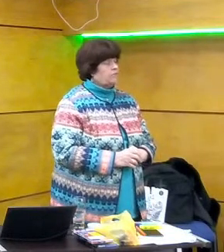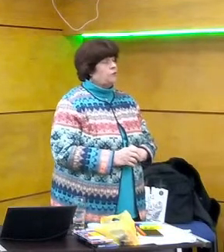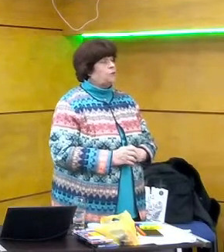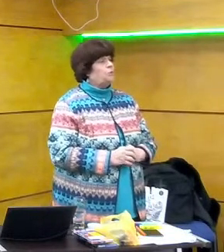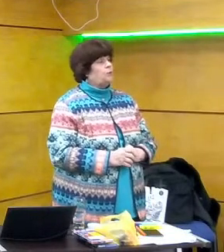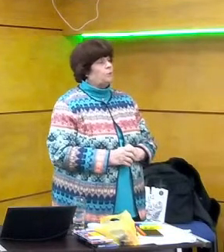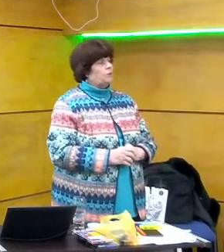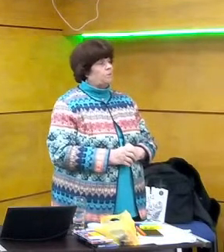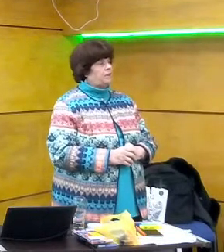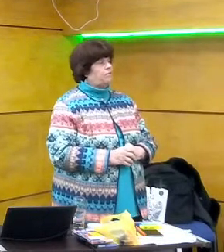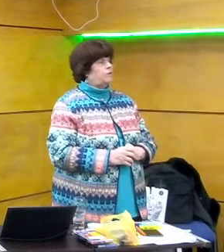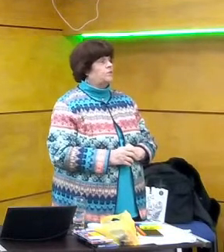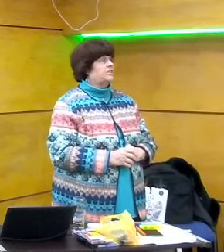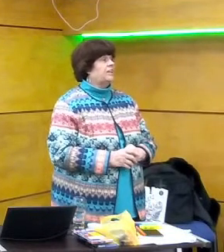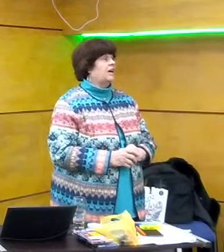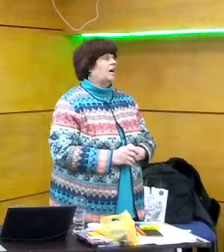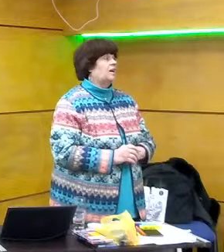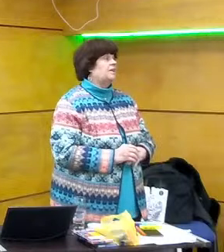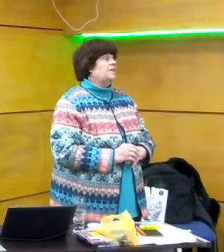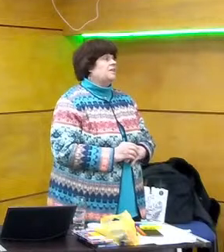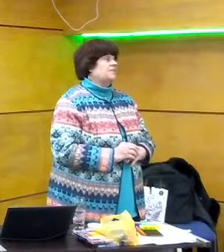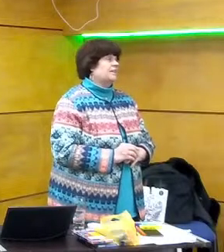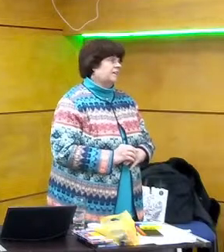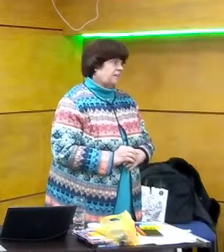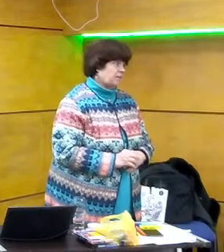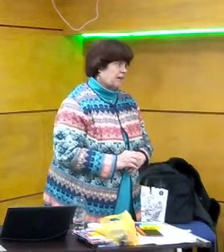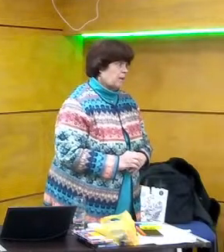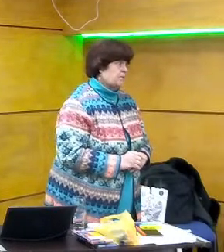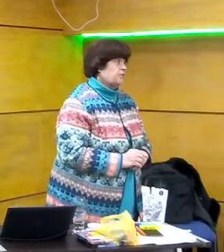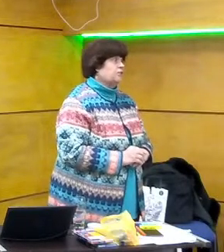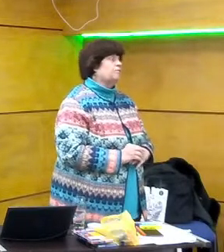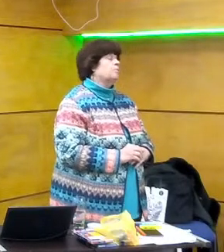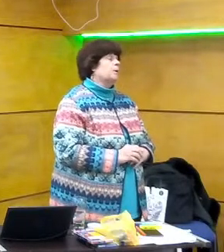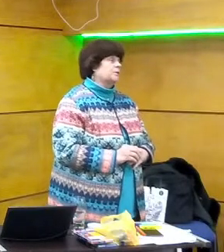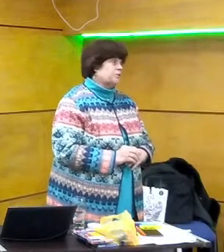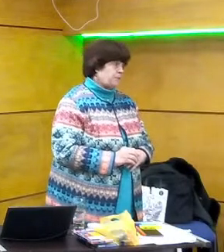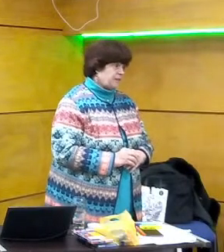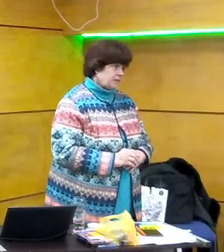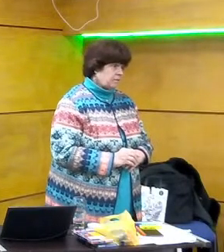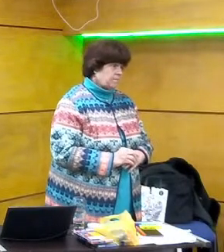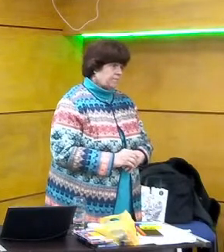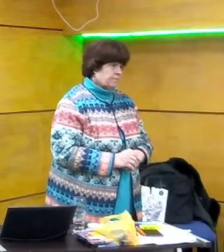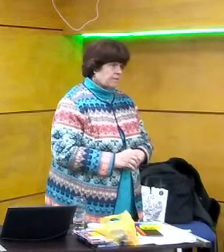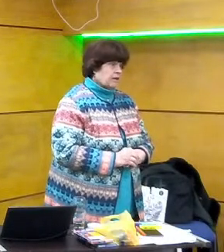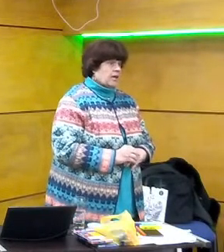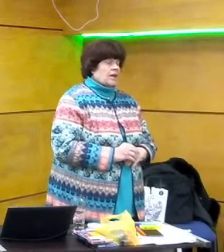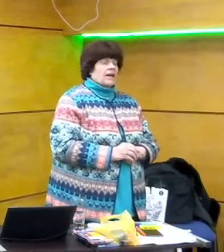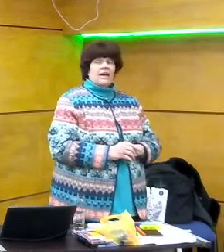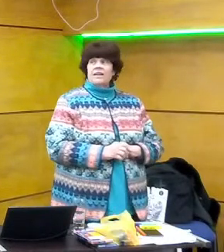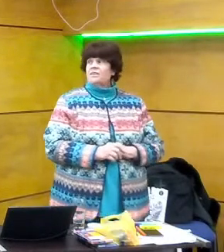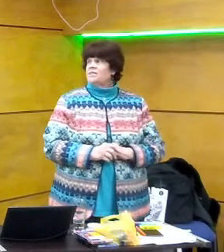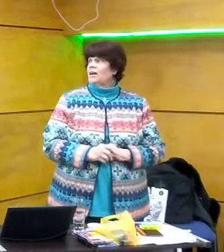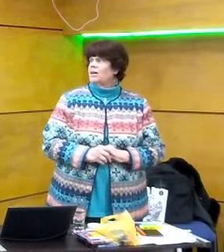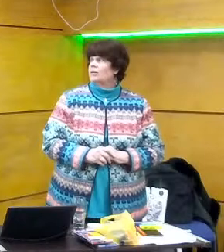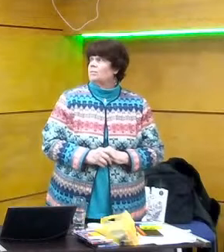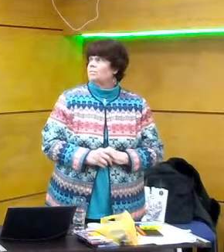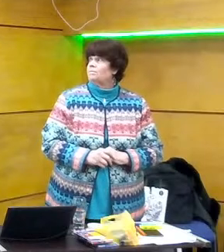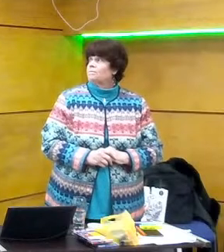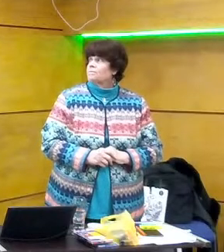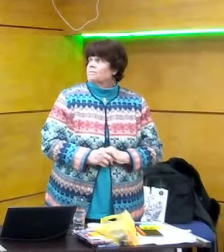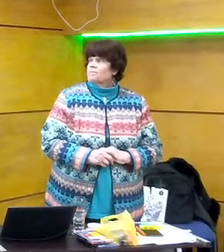This afternoon, we will be focusing on the secondary competition for public speaking. And